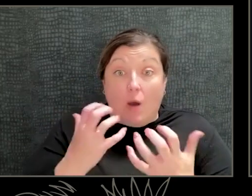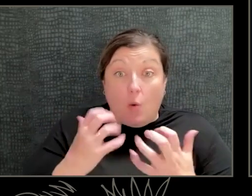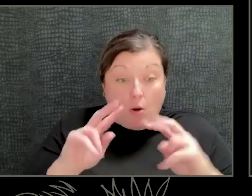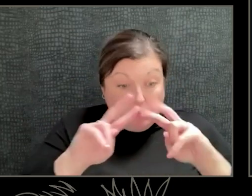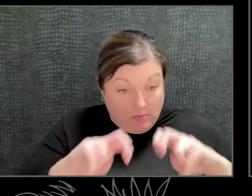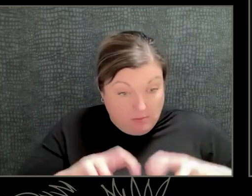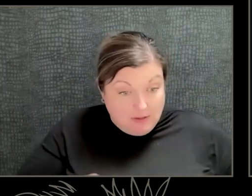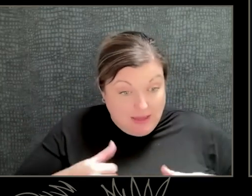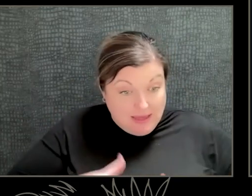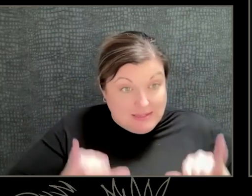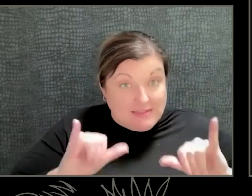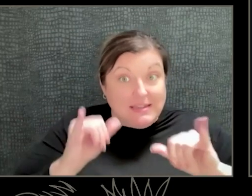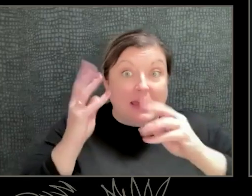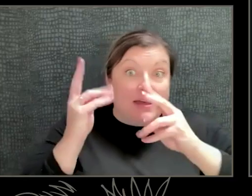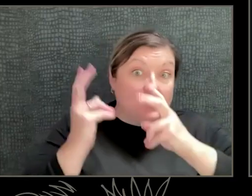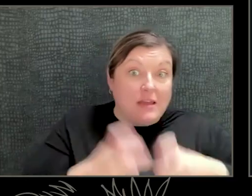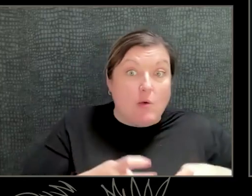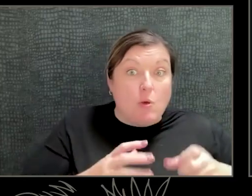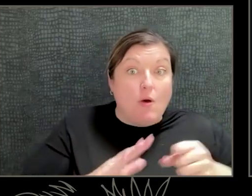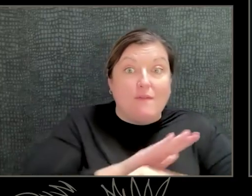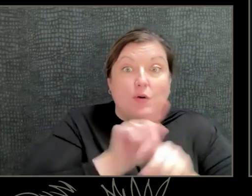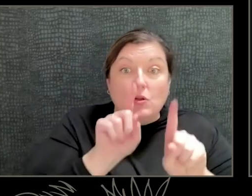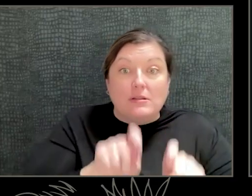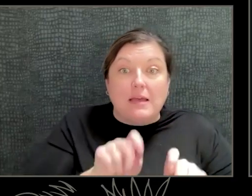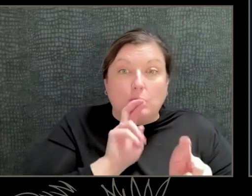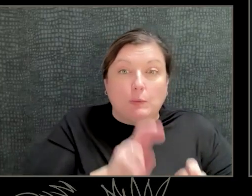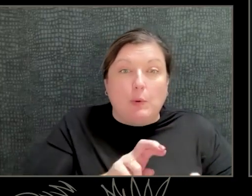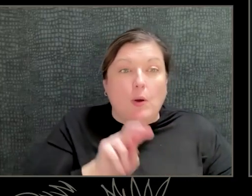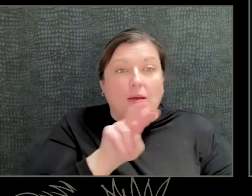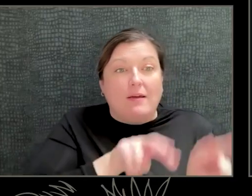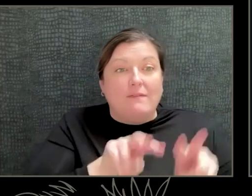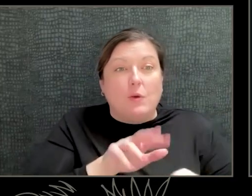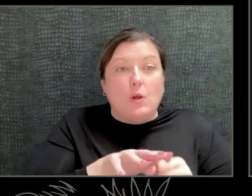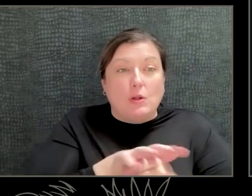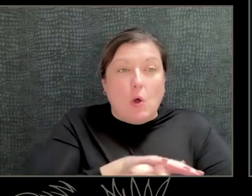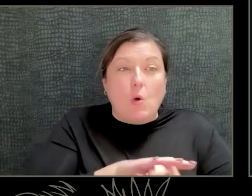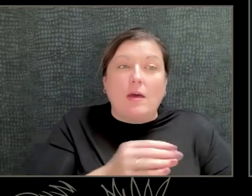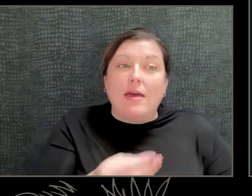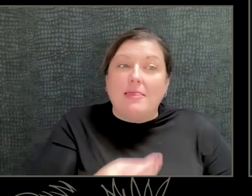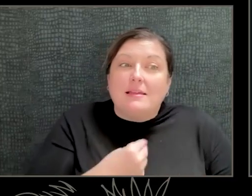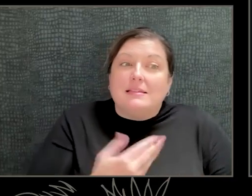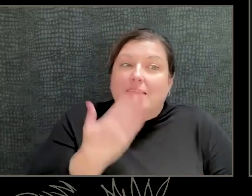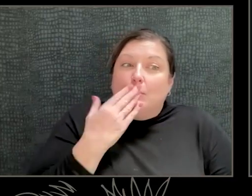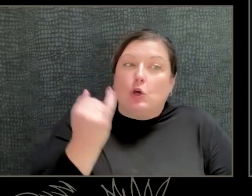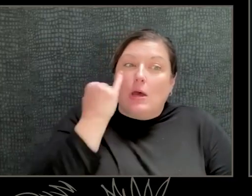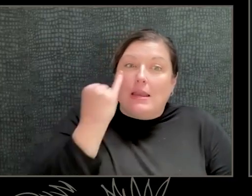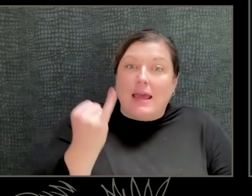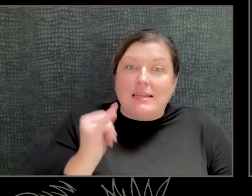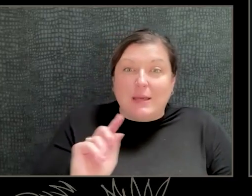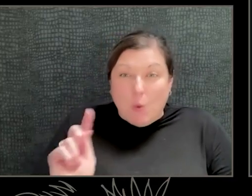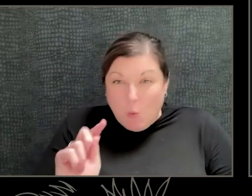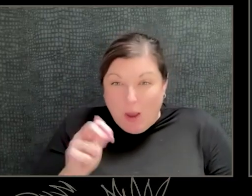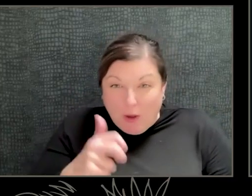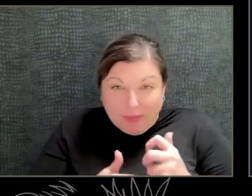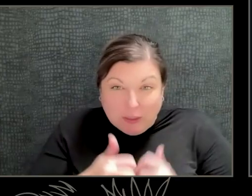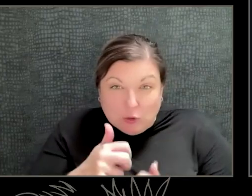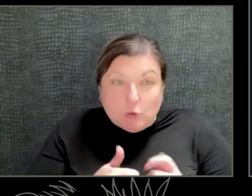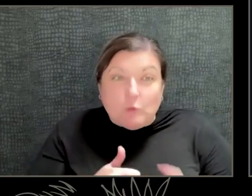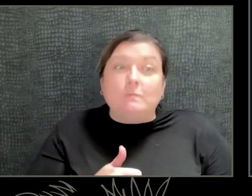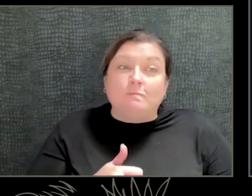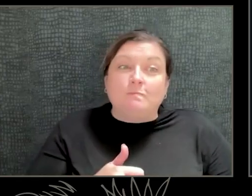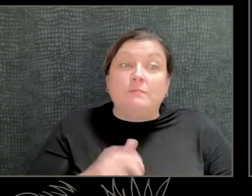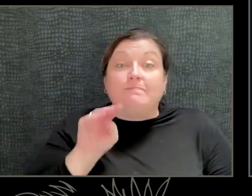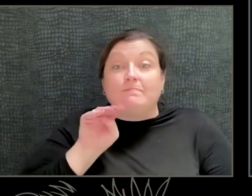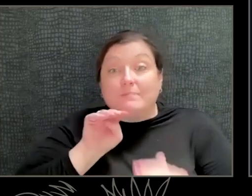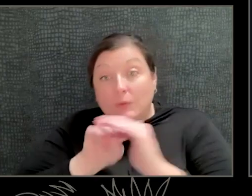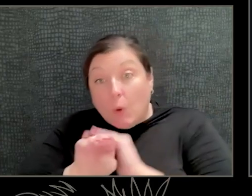still download the full test report and view it locally. But this gives me a pretty good idea of where the issue is. So I'll go in